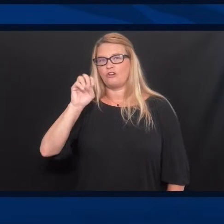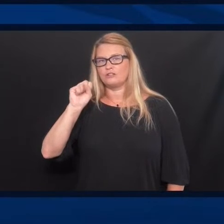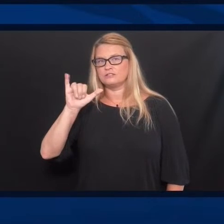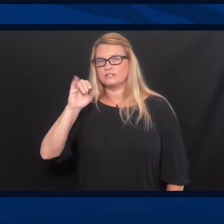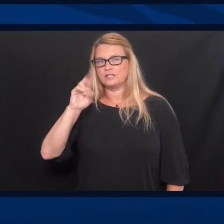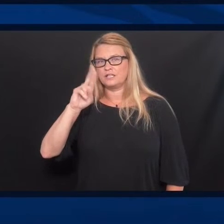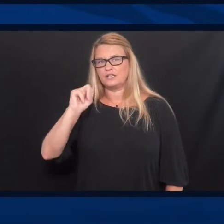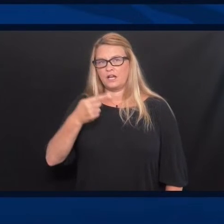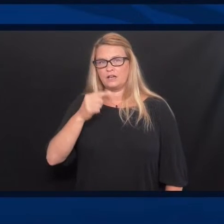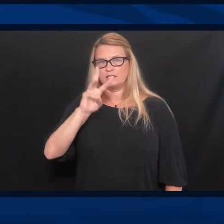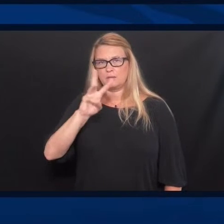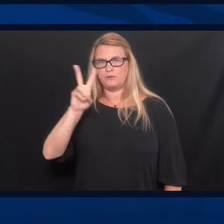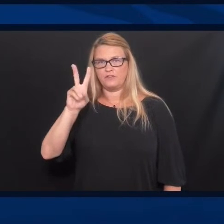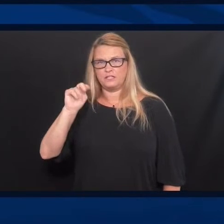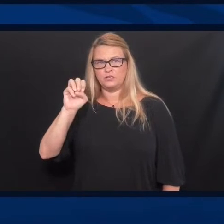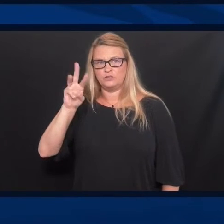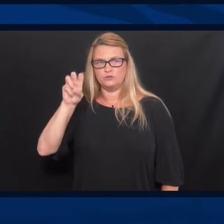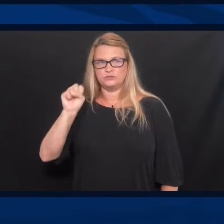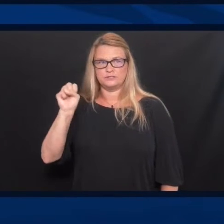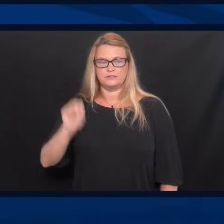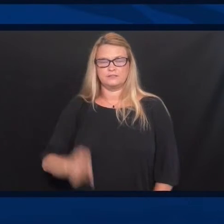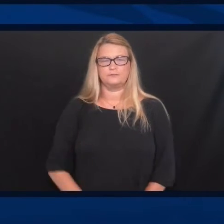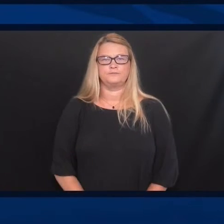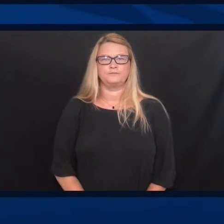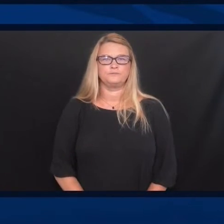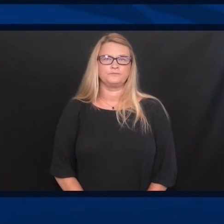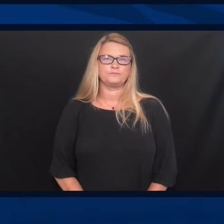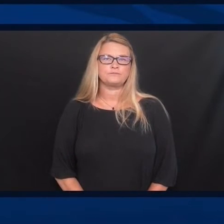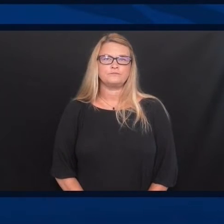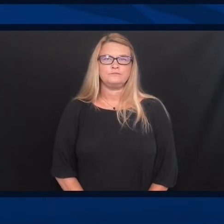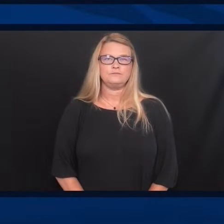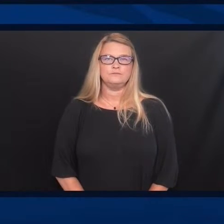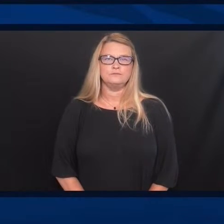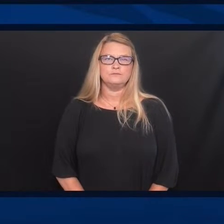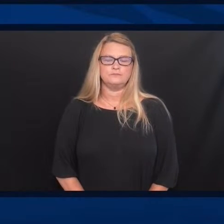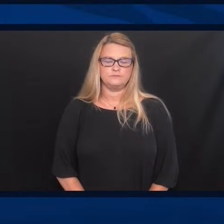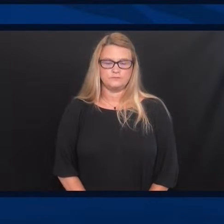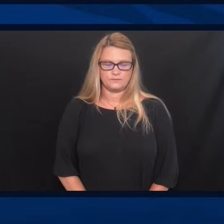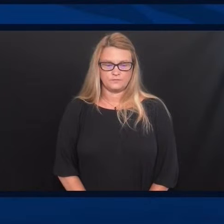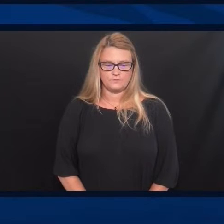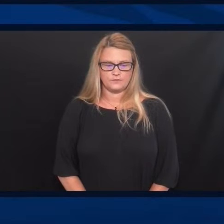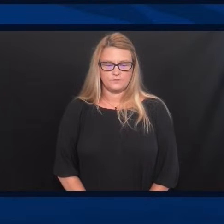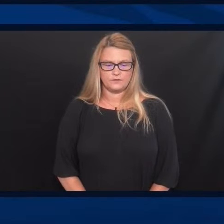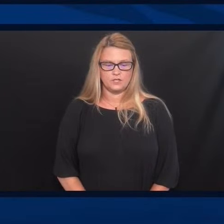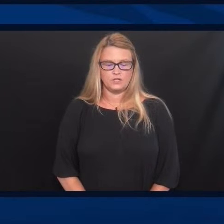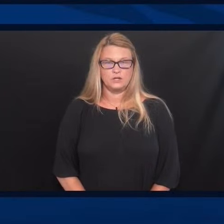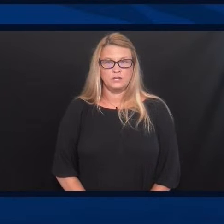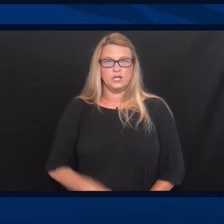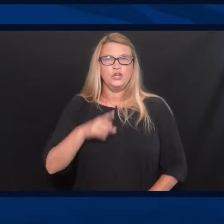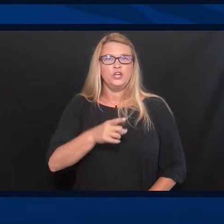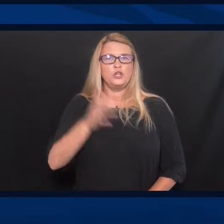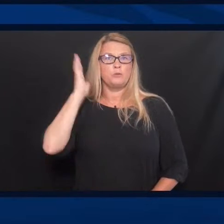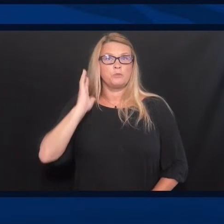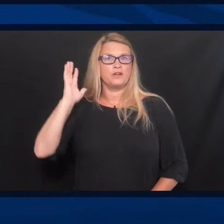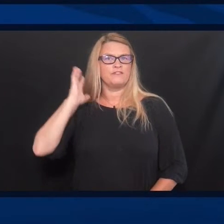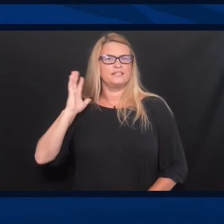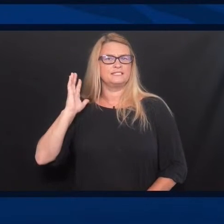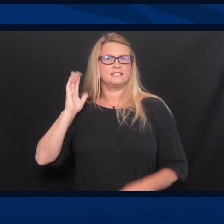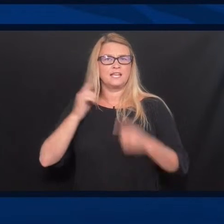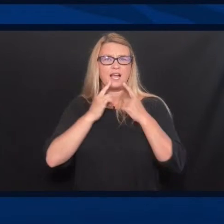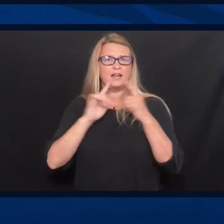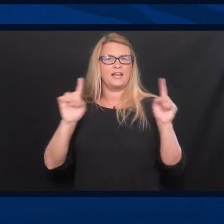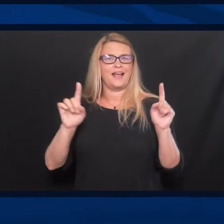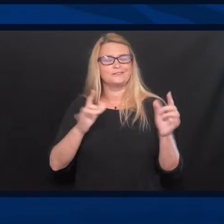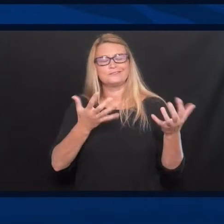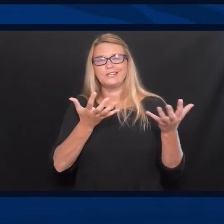News. Hi, this is Charles Young with WV News. Governor, I know you've previously said that you are against